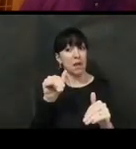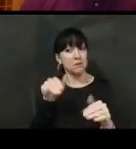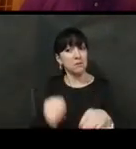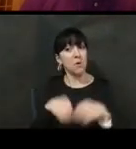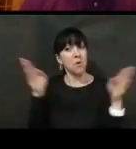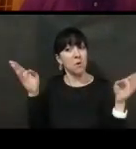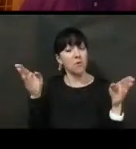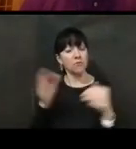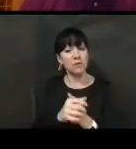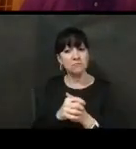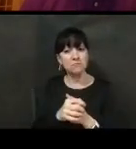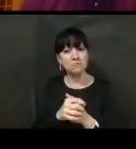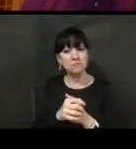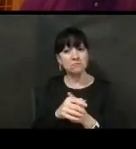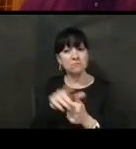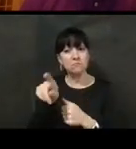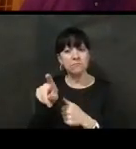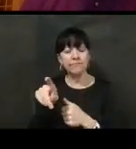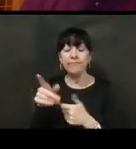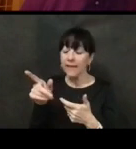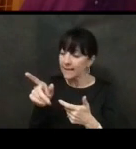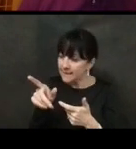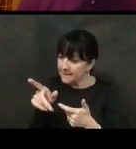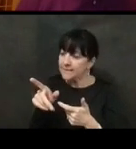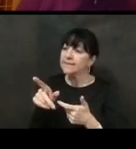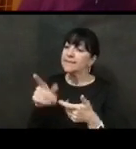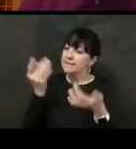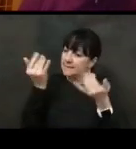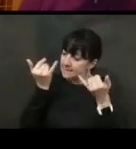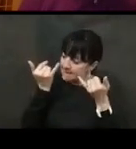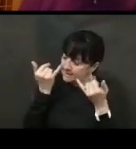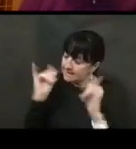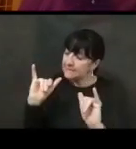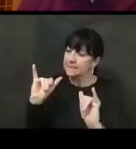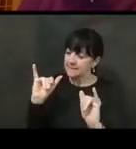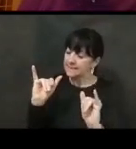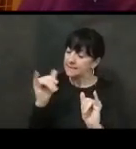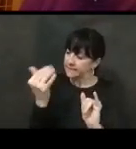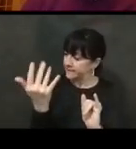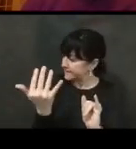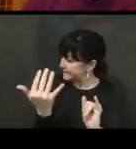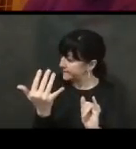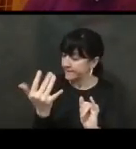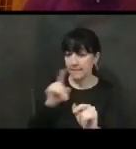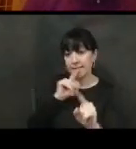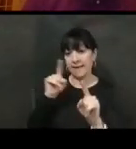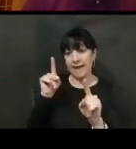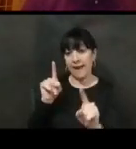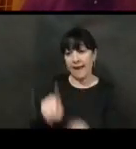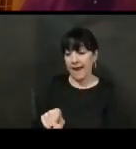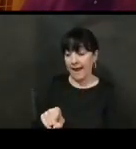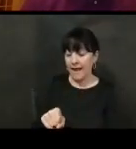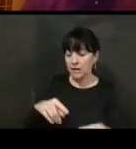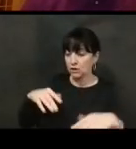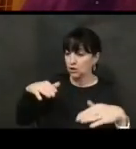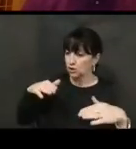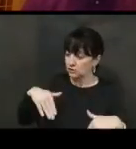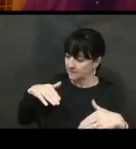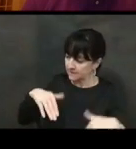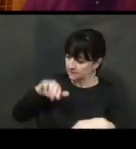that we're still trying to work with them on a plan to be able to deliver services in a safe way in the